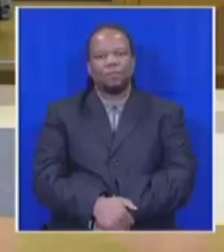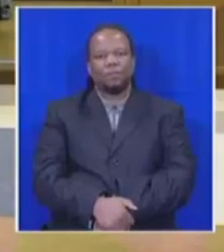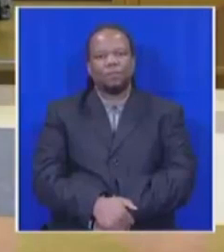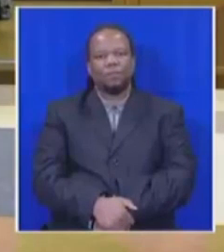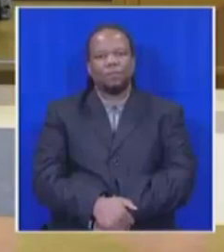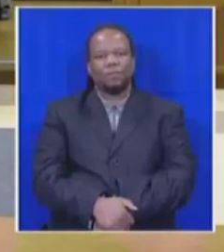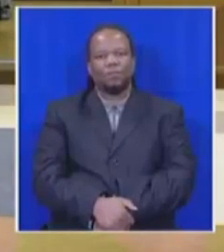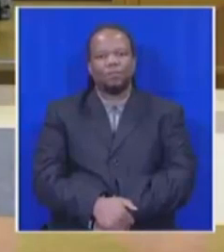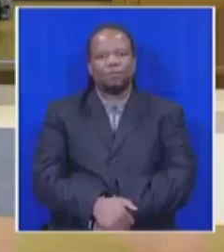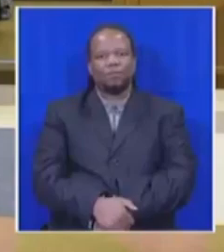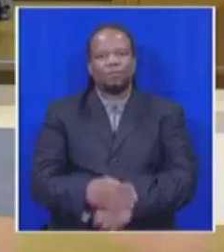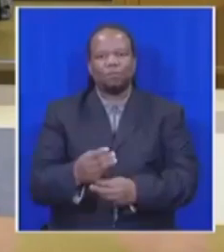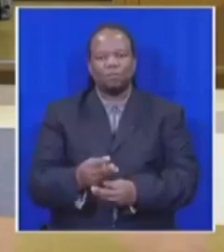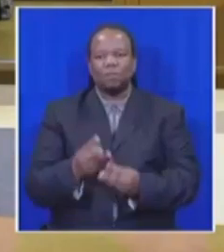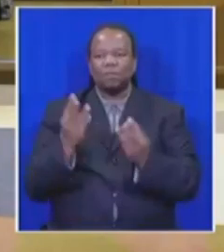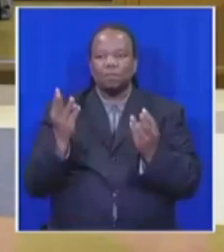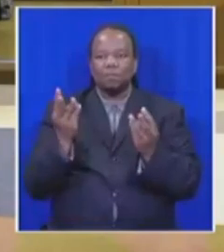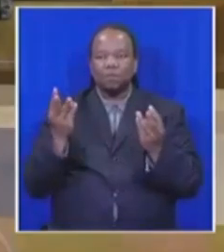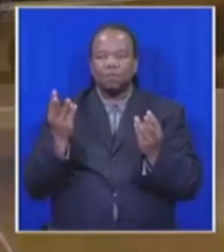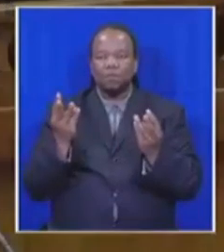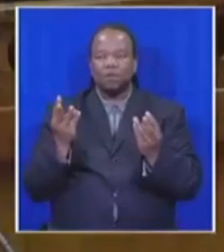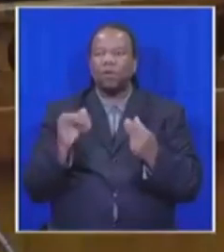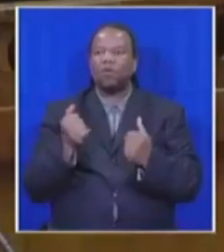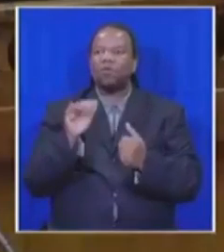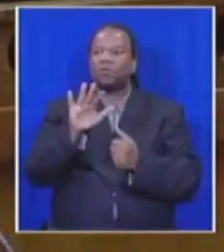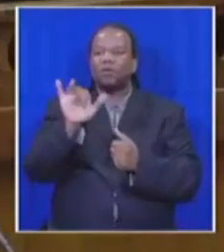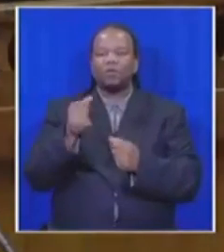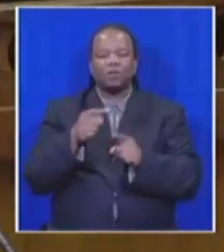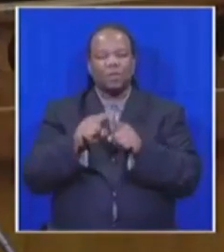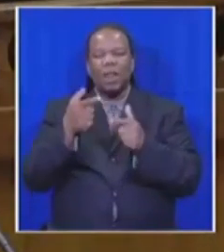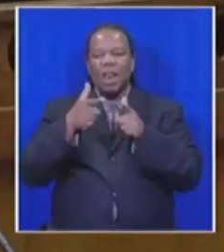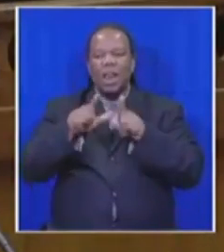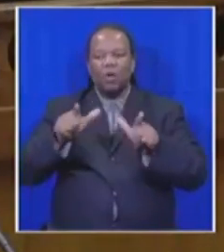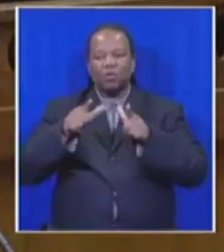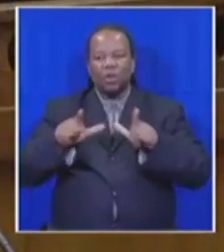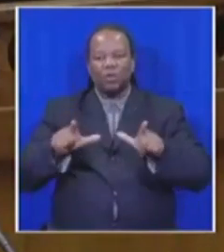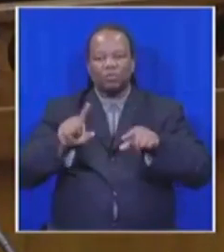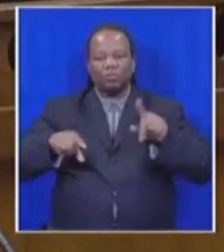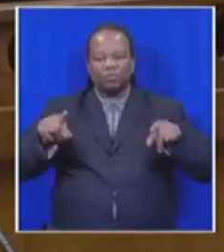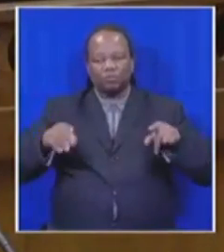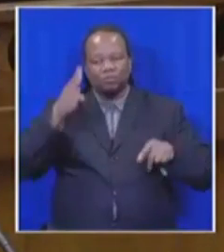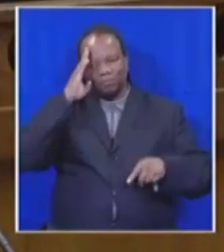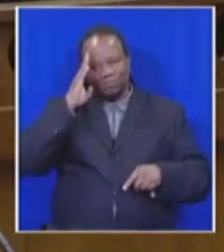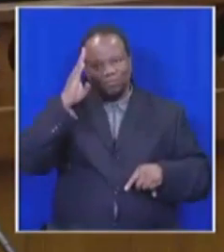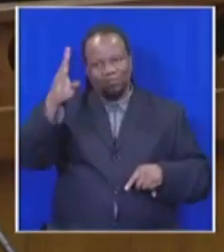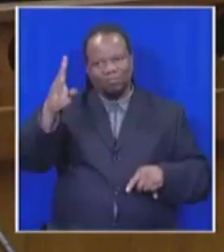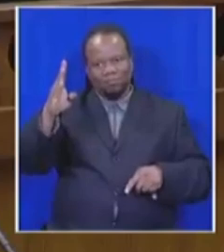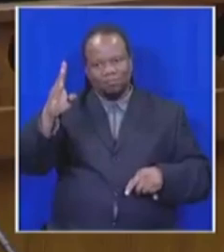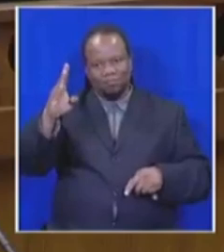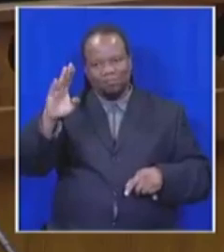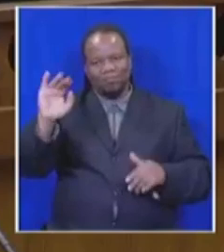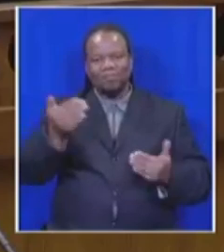Fellow South Africans, Bagaetsu Dumelang, let me first of all thank the Chief Whip of the